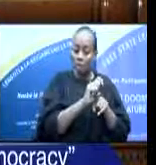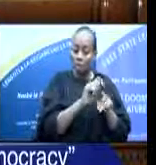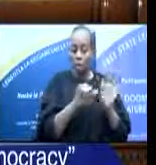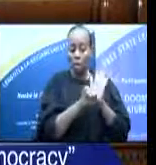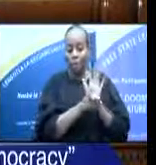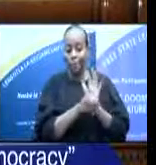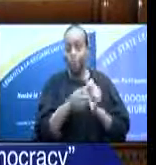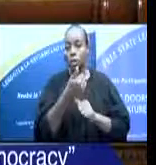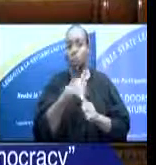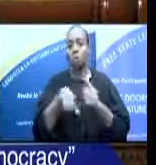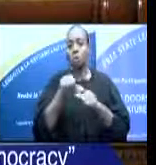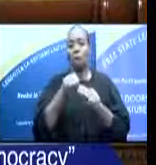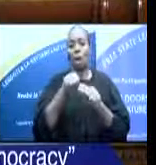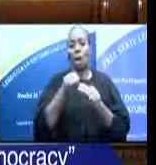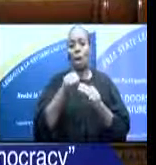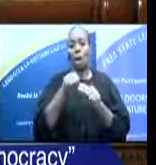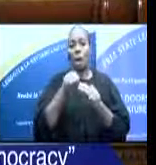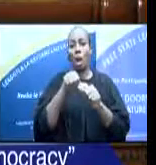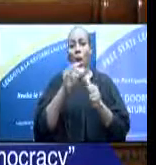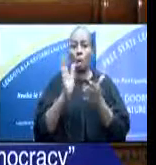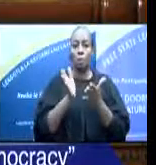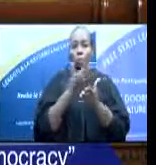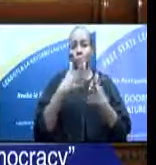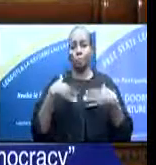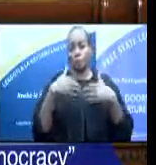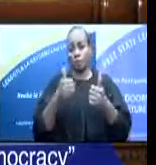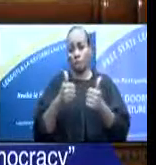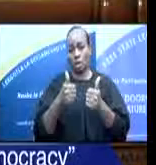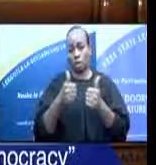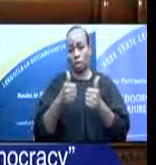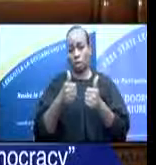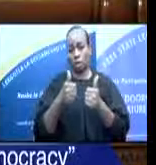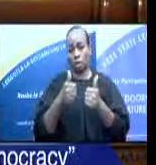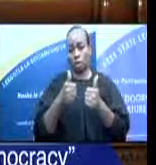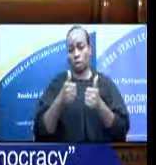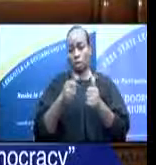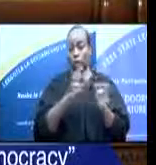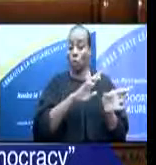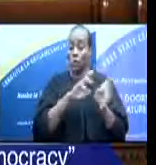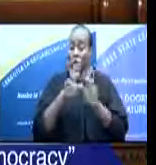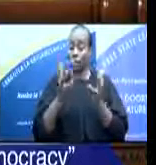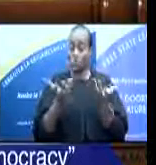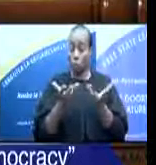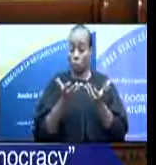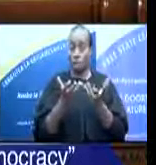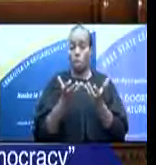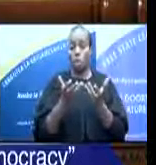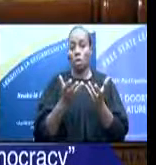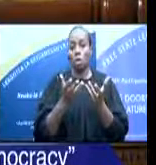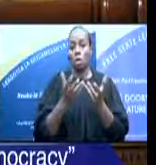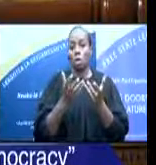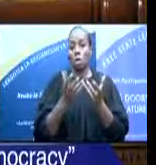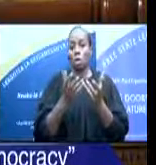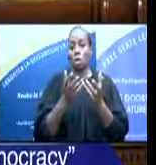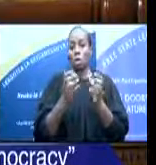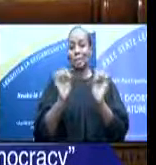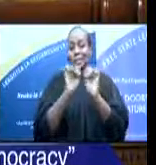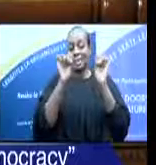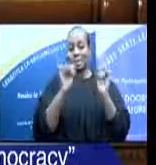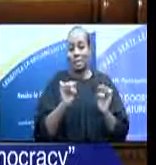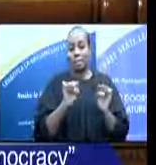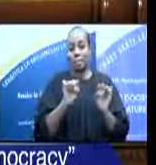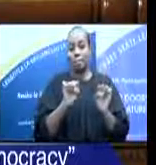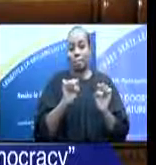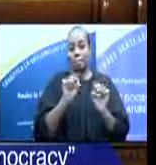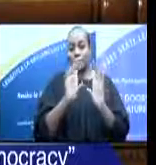identify social determinants of health, which are then referred to the correct sister